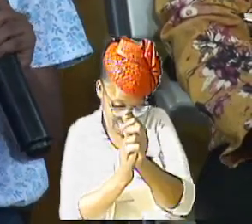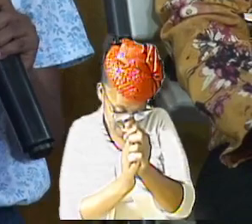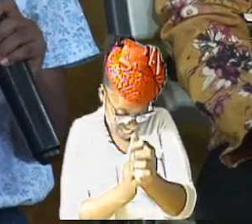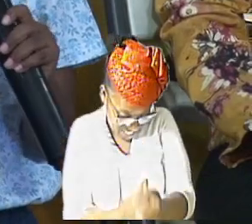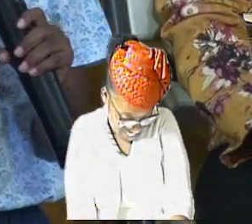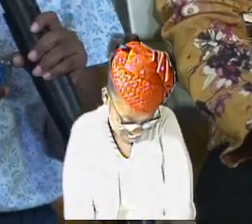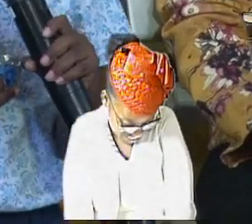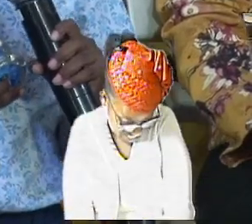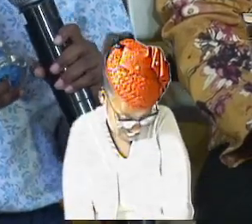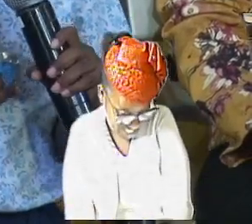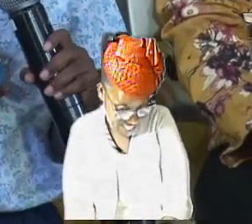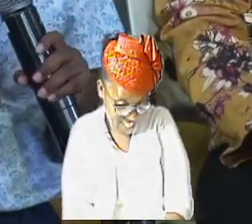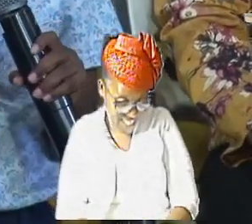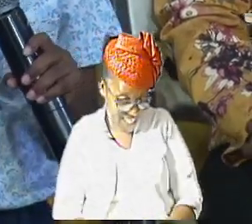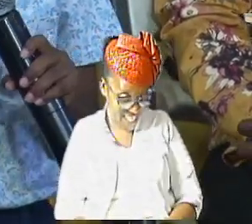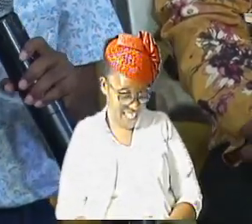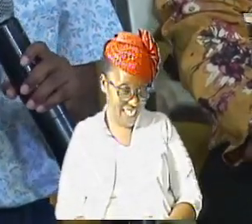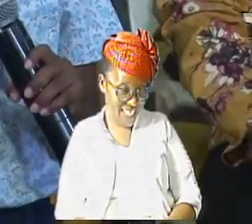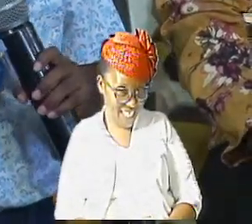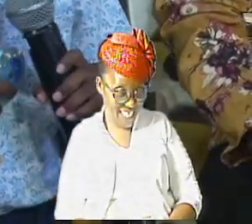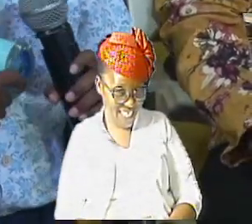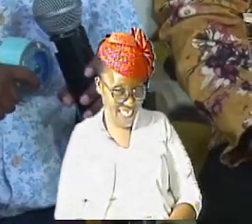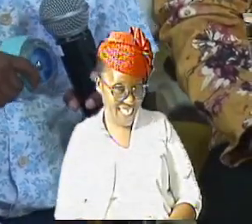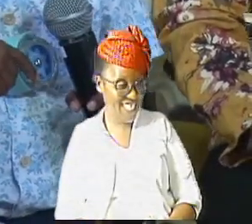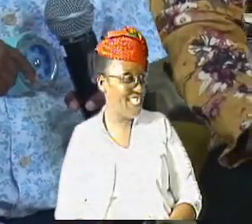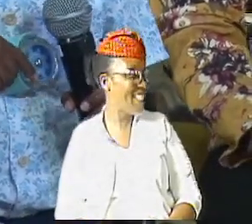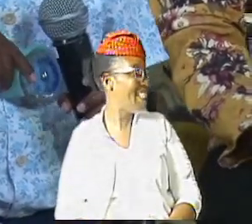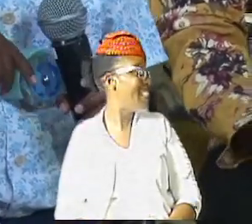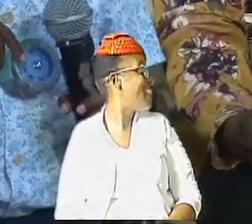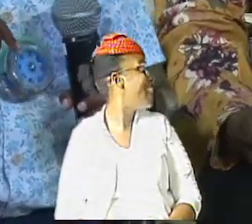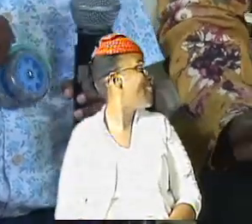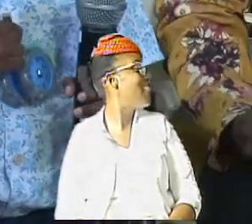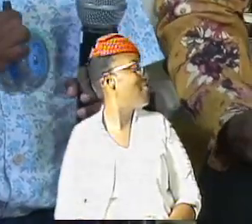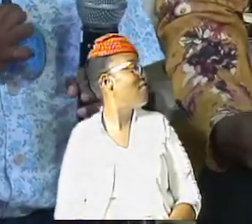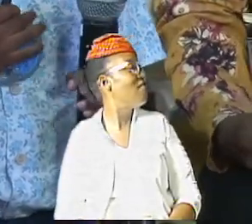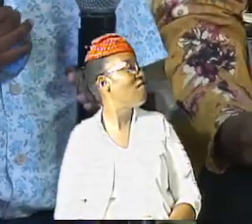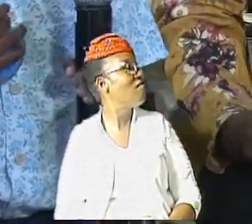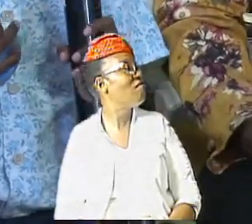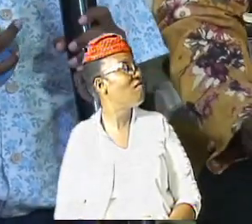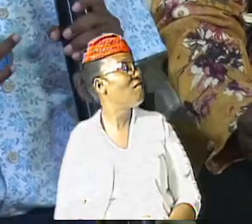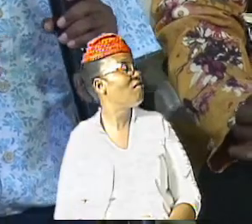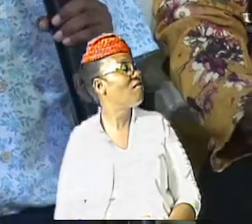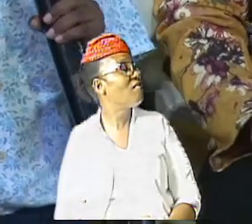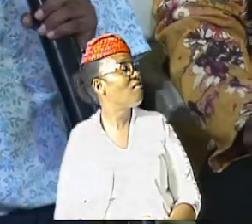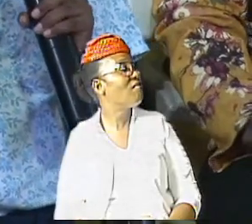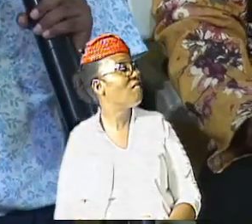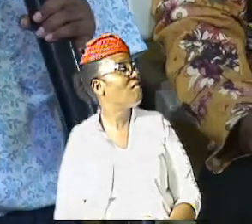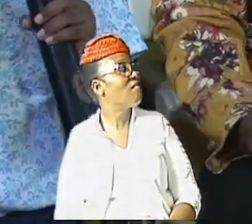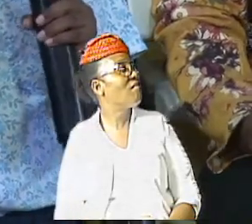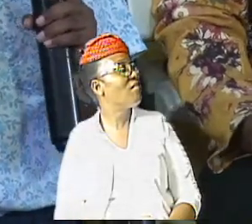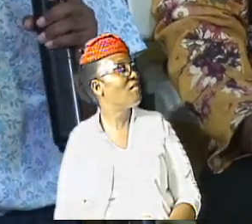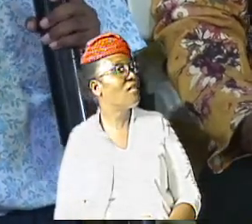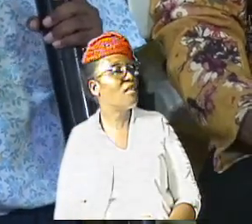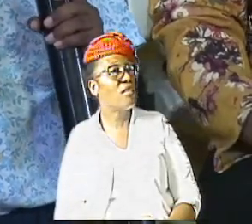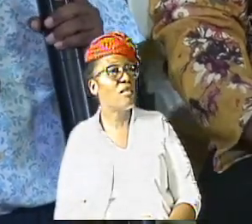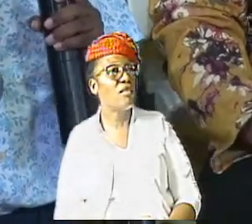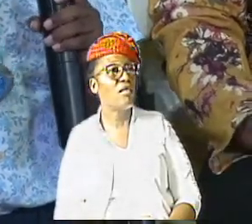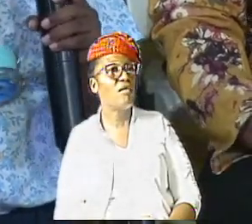Try it, stop it. It's not. All my life you have been